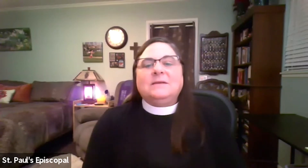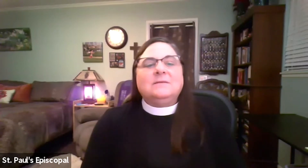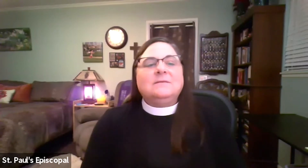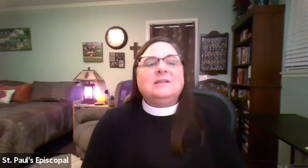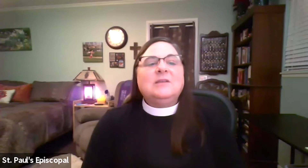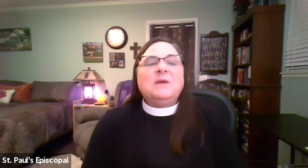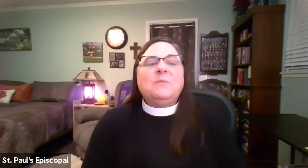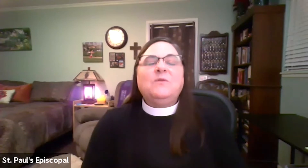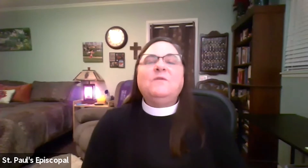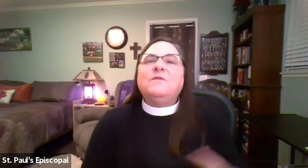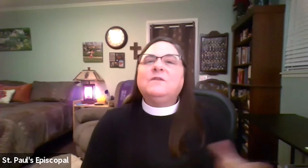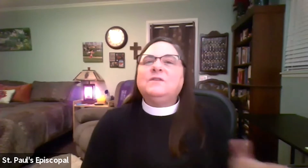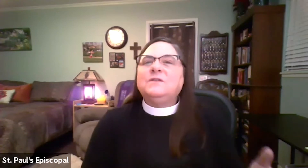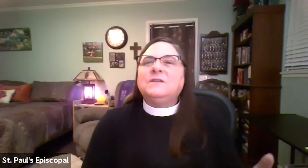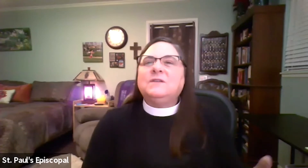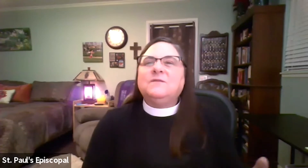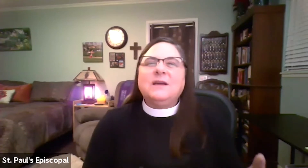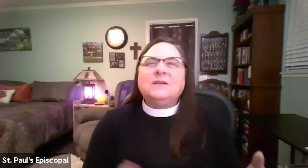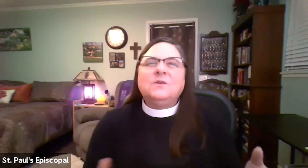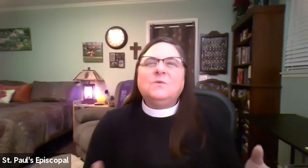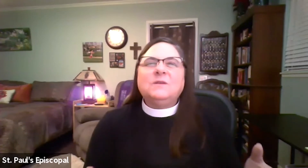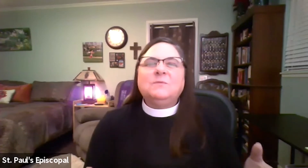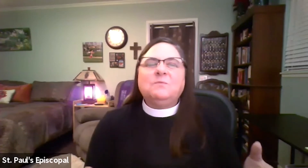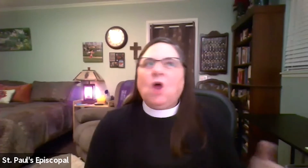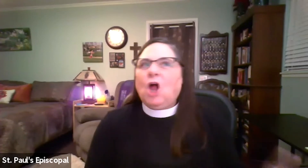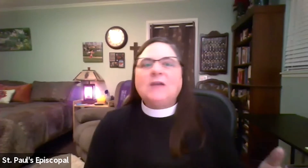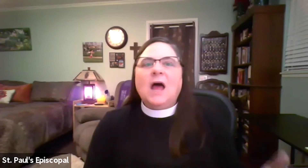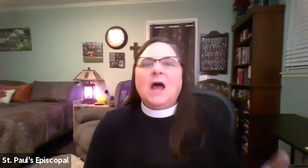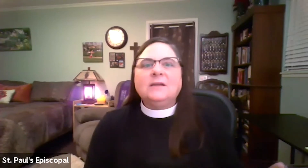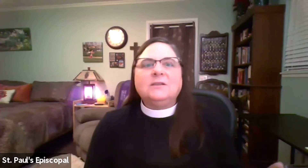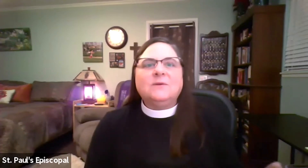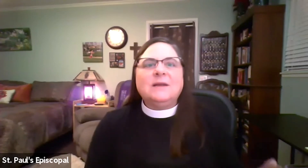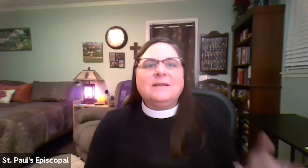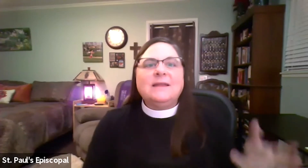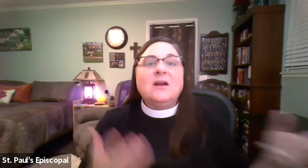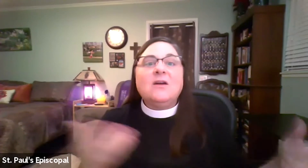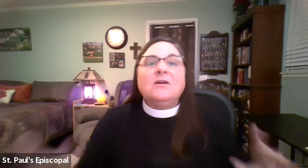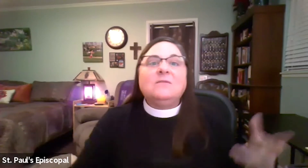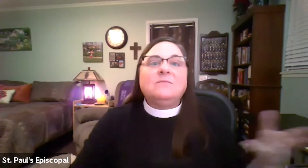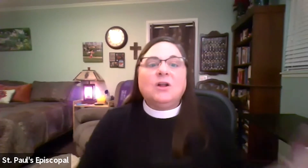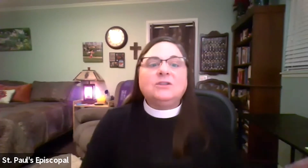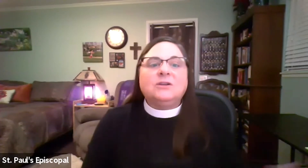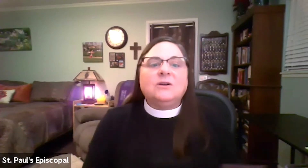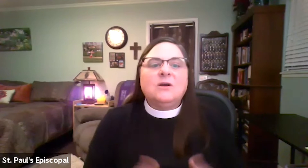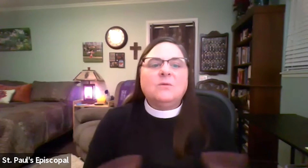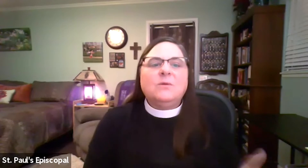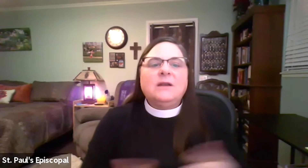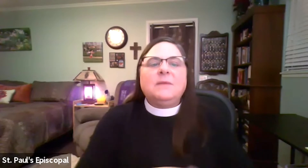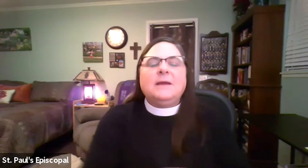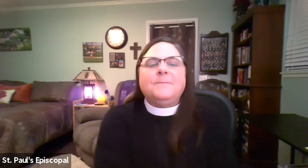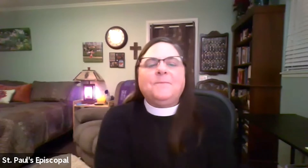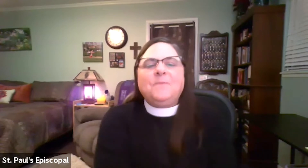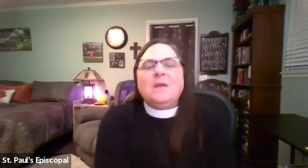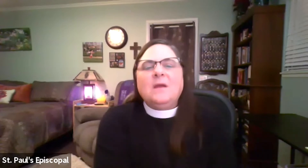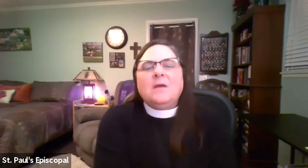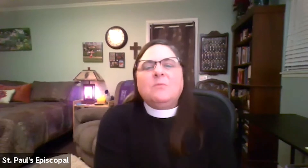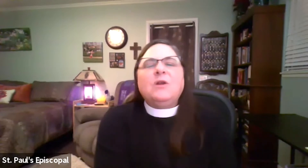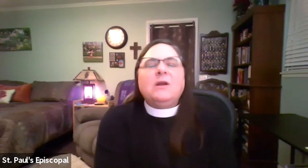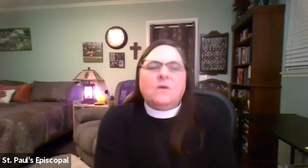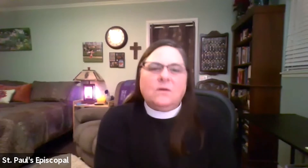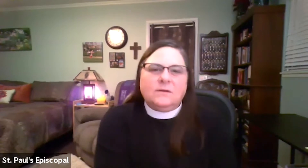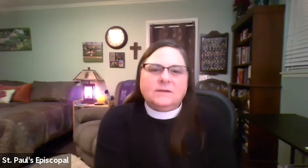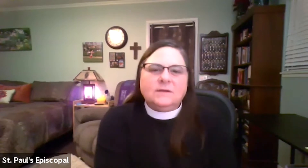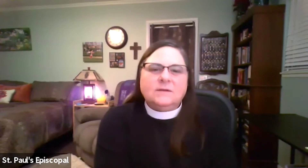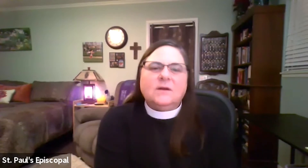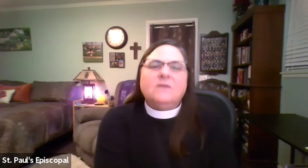have meant to the people who first used this phrase. Who was Paul talking to? And in their culture, what did it mean?